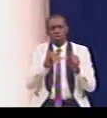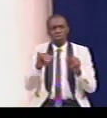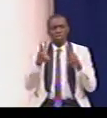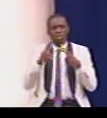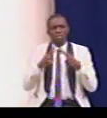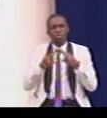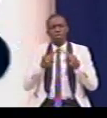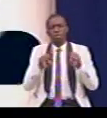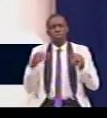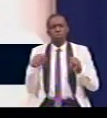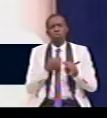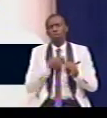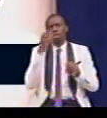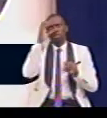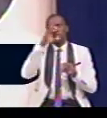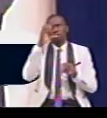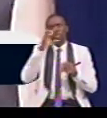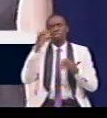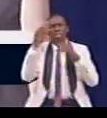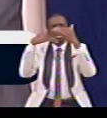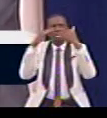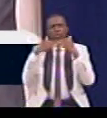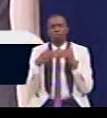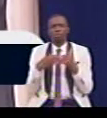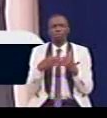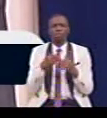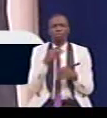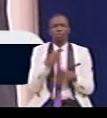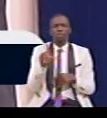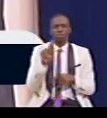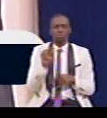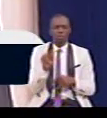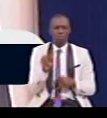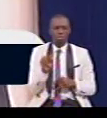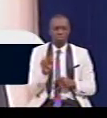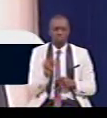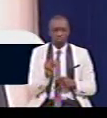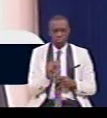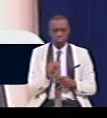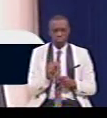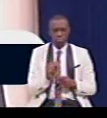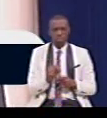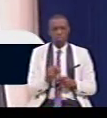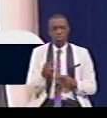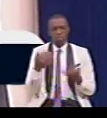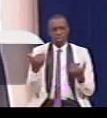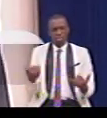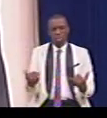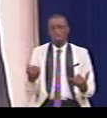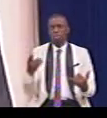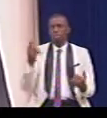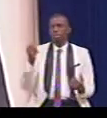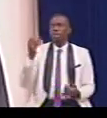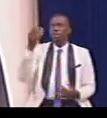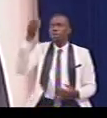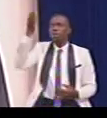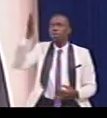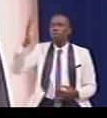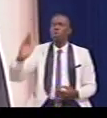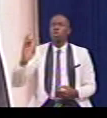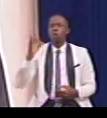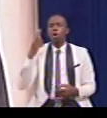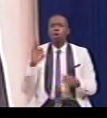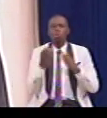price look at verse 20 verse 20 of that same chapter 13. now the god appears that